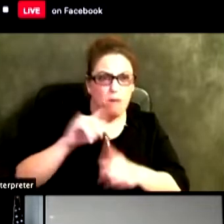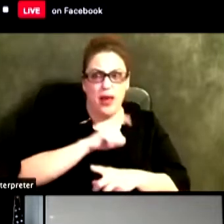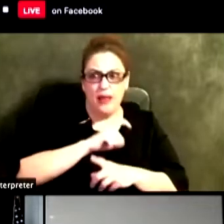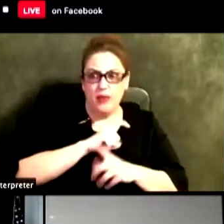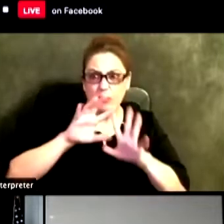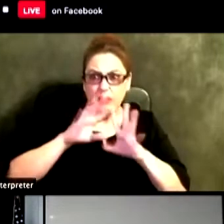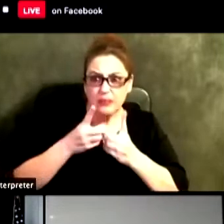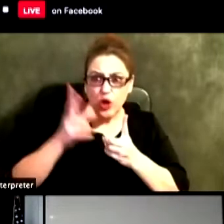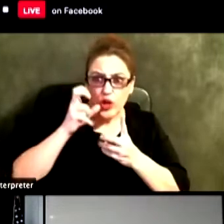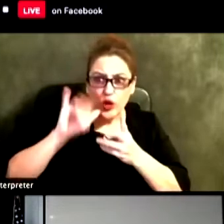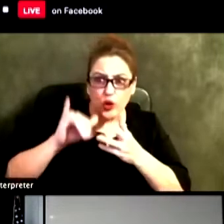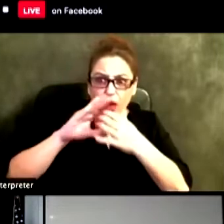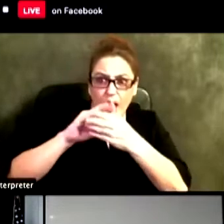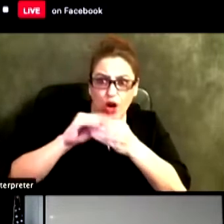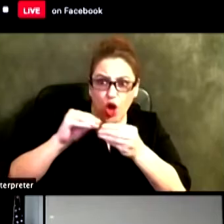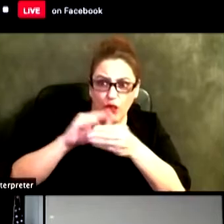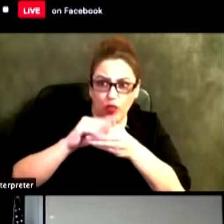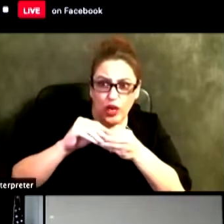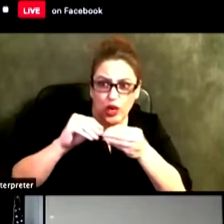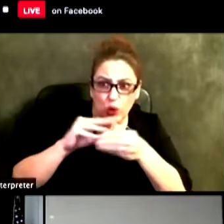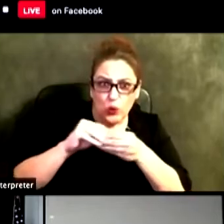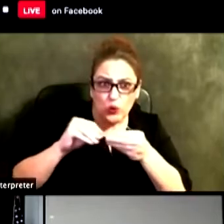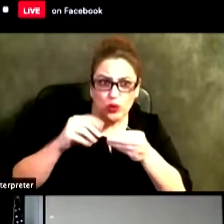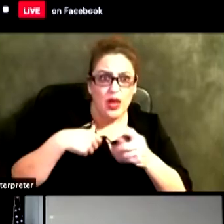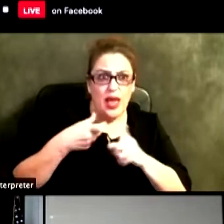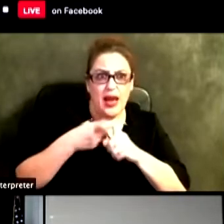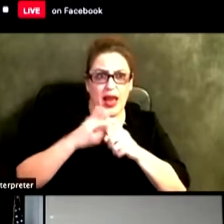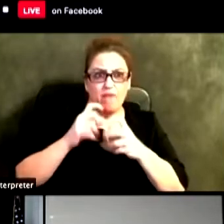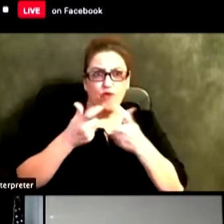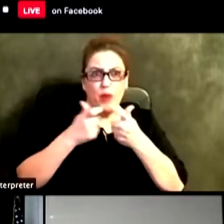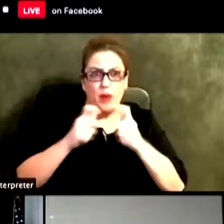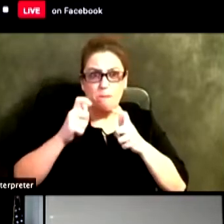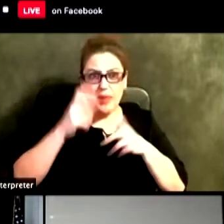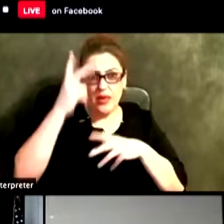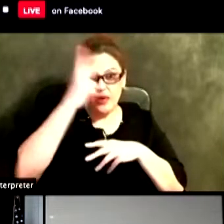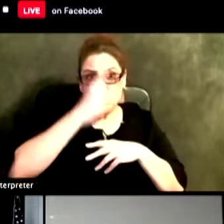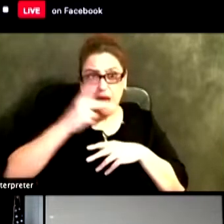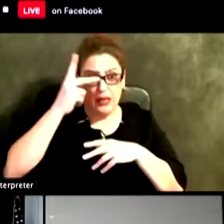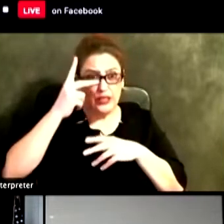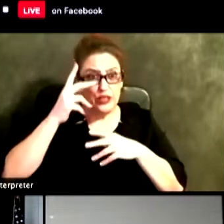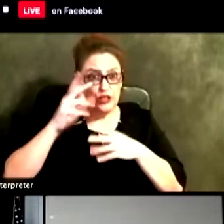I don't want to come from a big Polynesian community here in Utah,